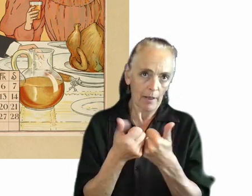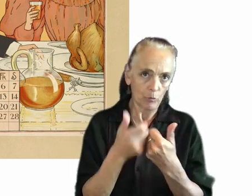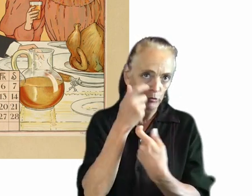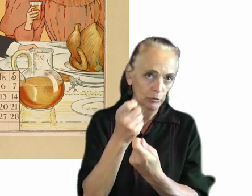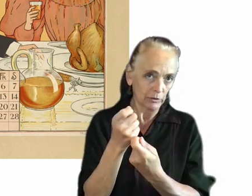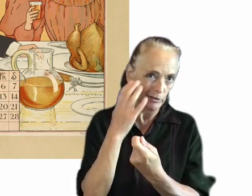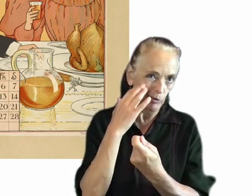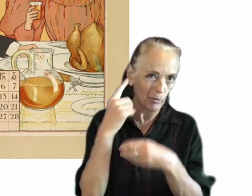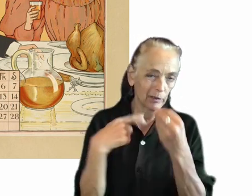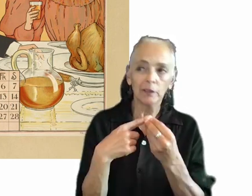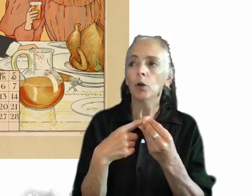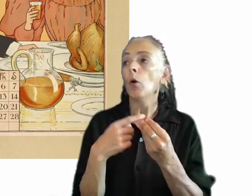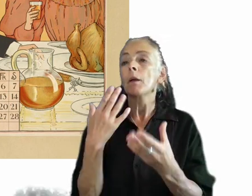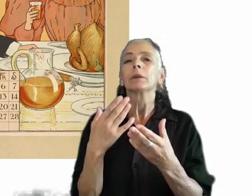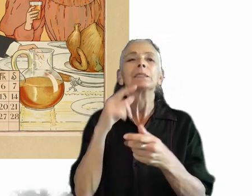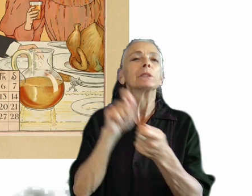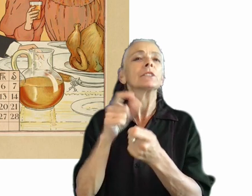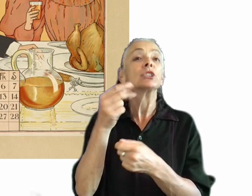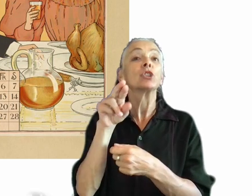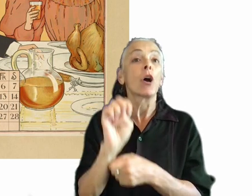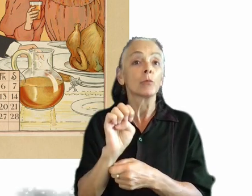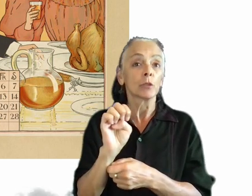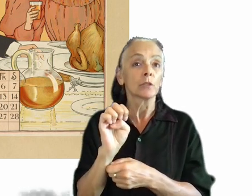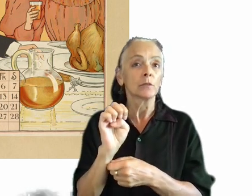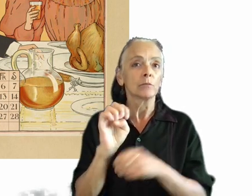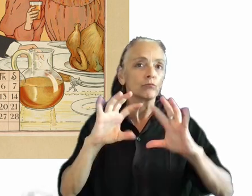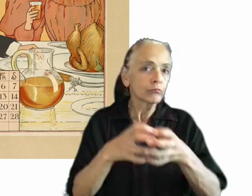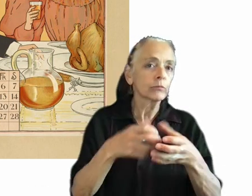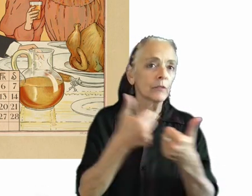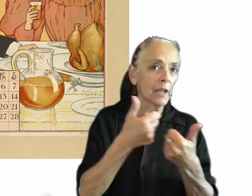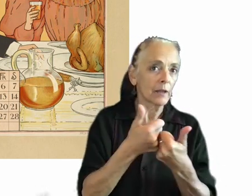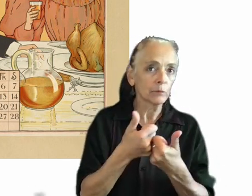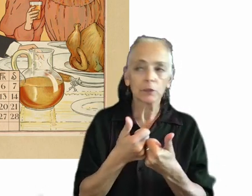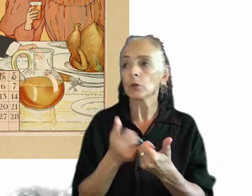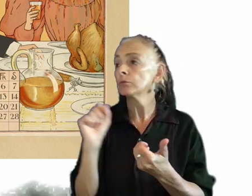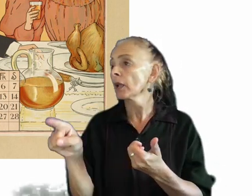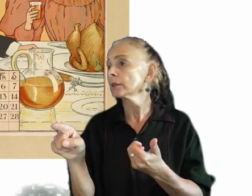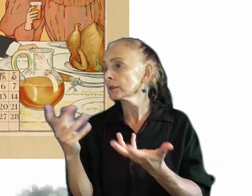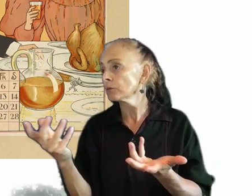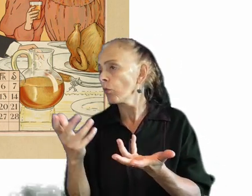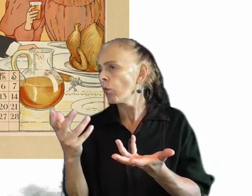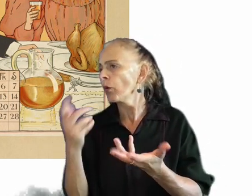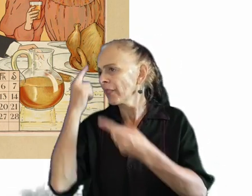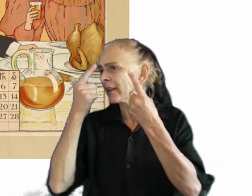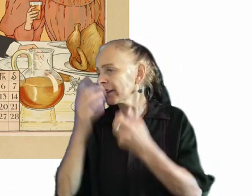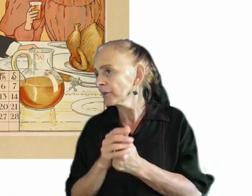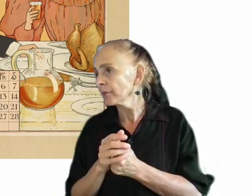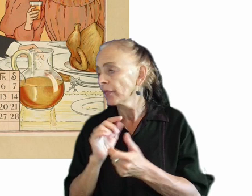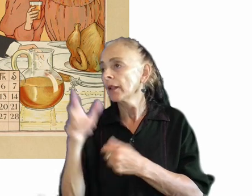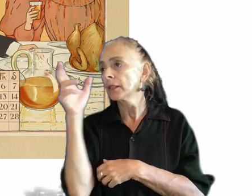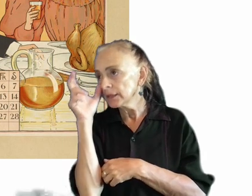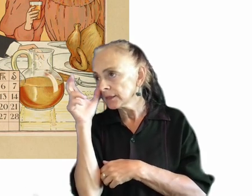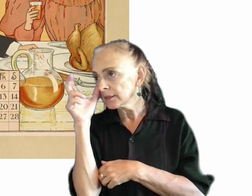or maybe a genre of games that you have you want to have them talk about listen to what they say and use your